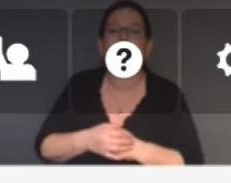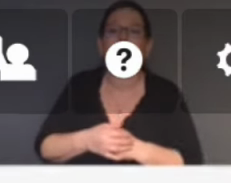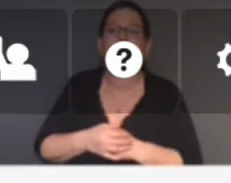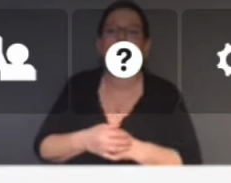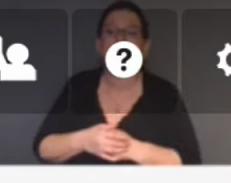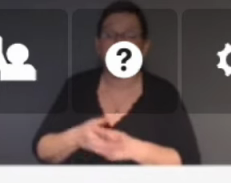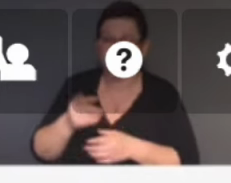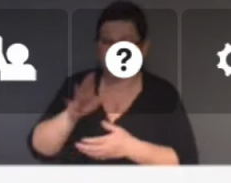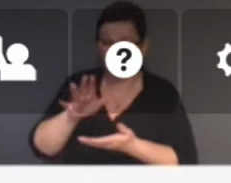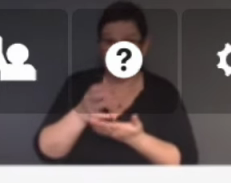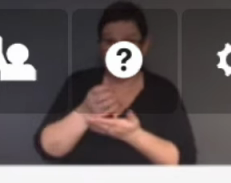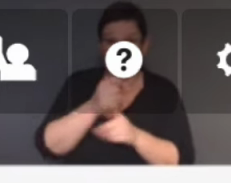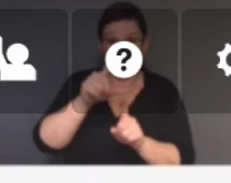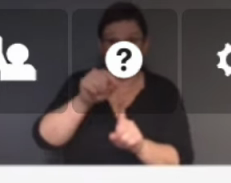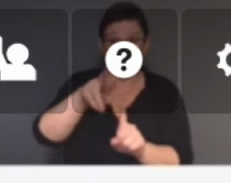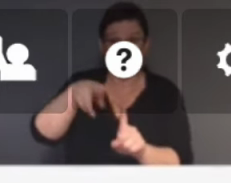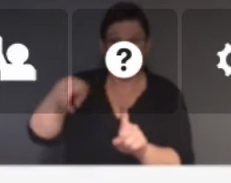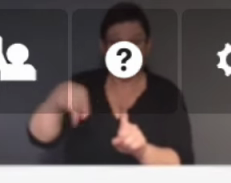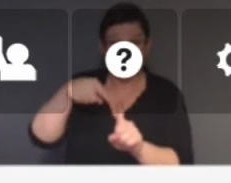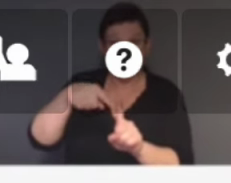June 2024.